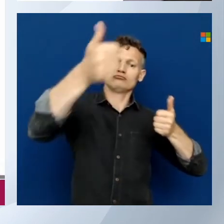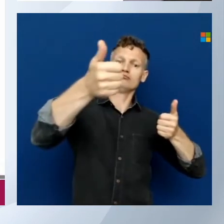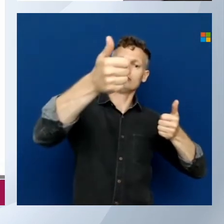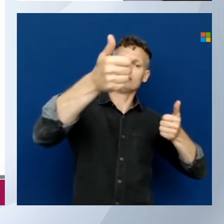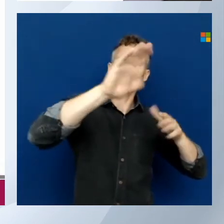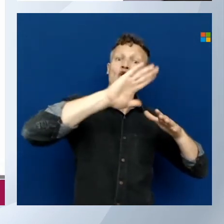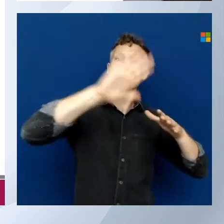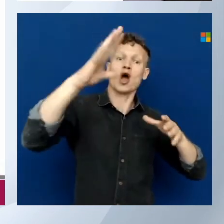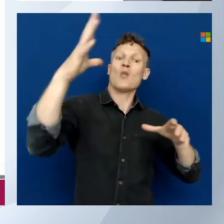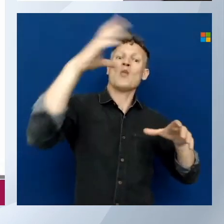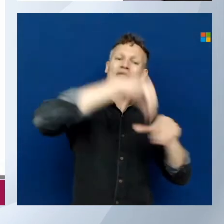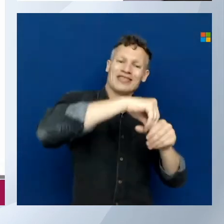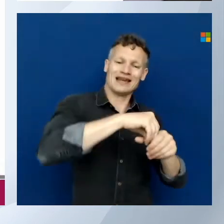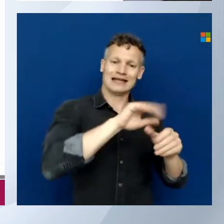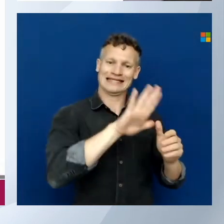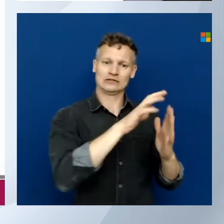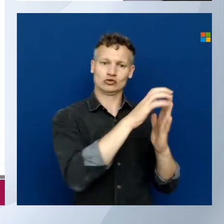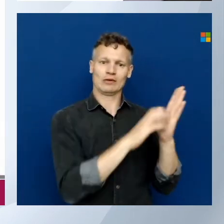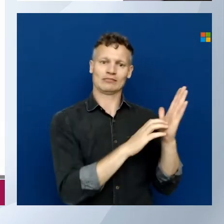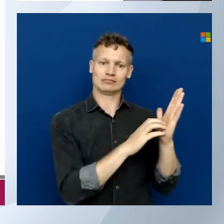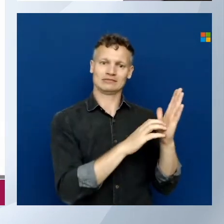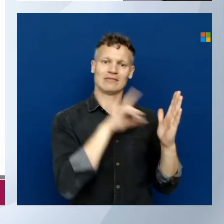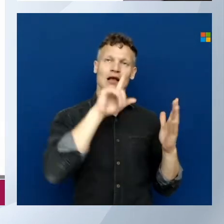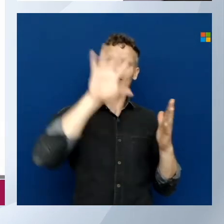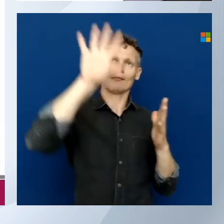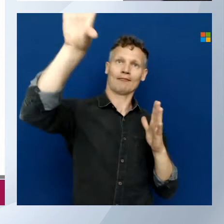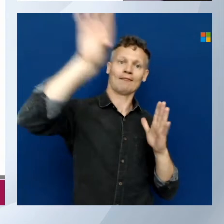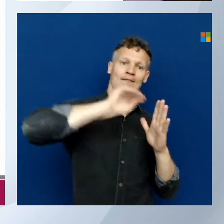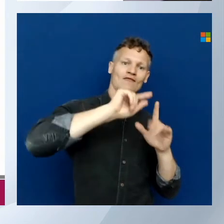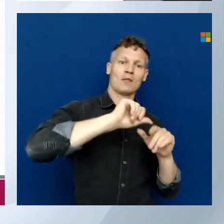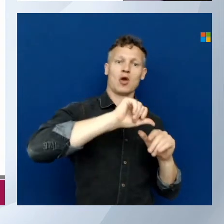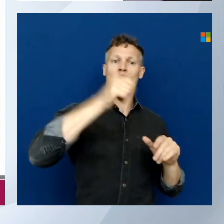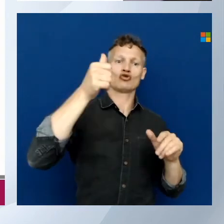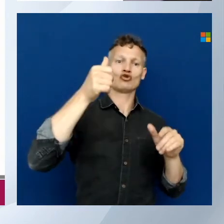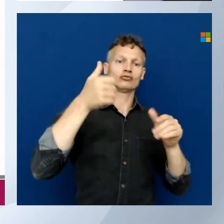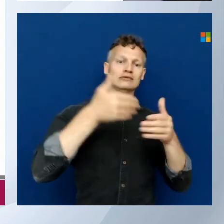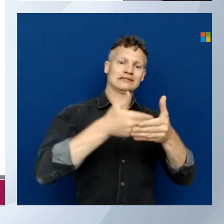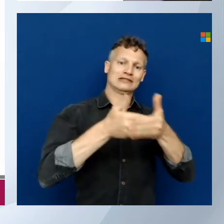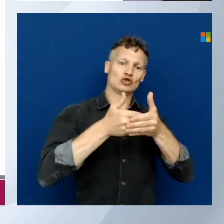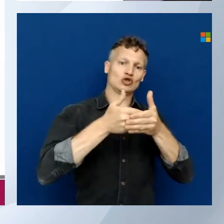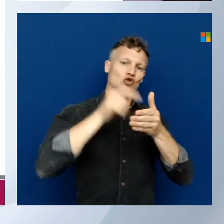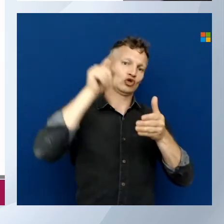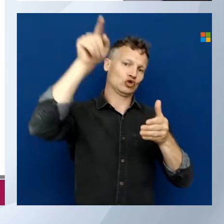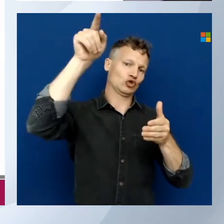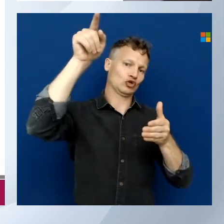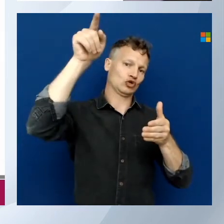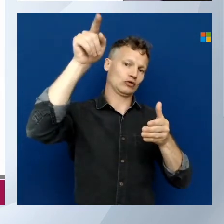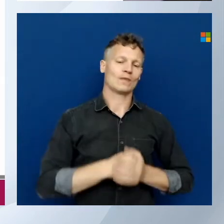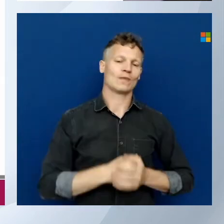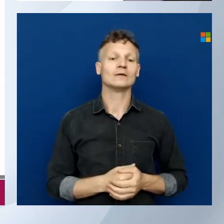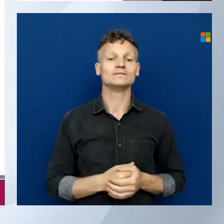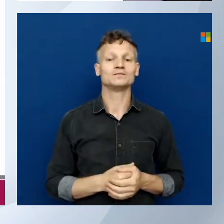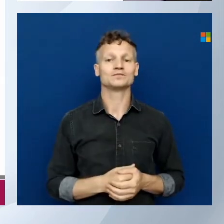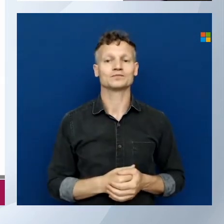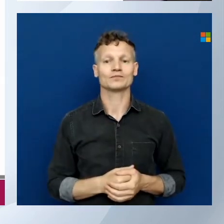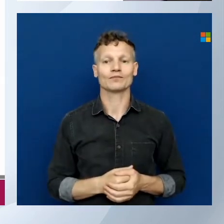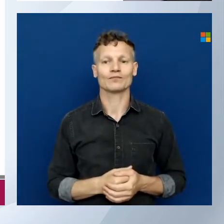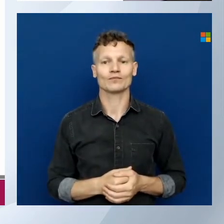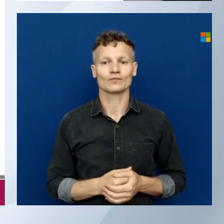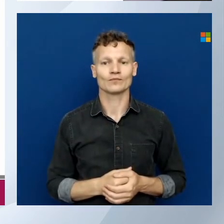Once again, creating the service principal credentials to start my